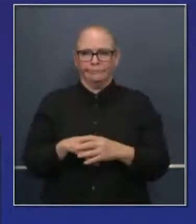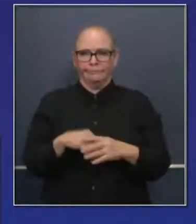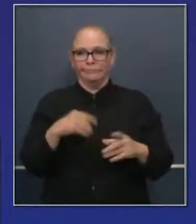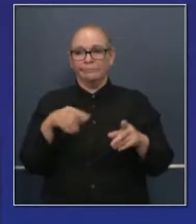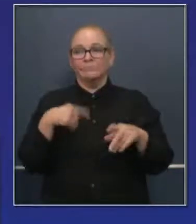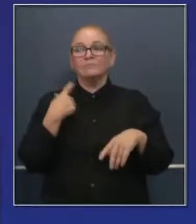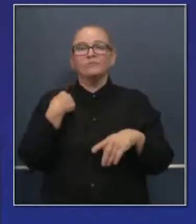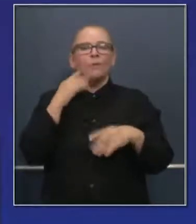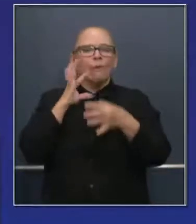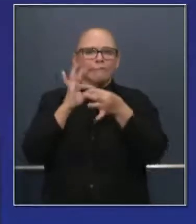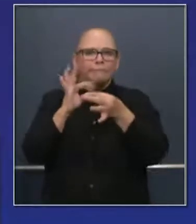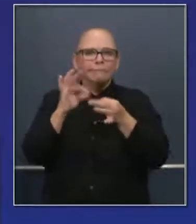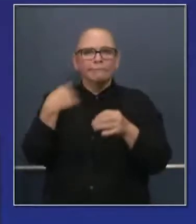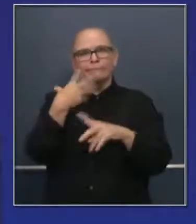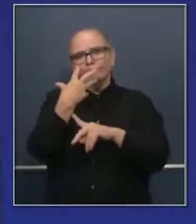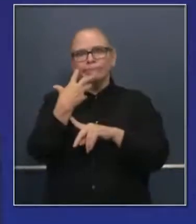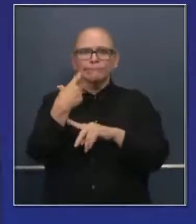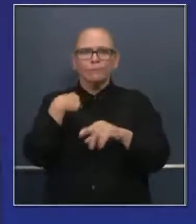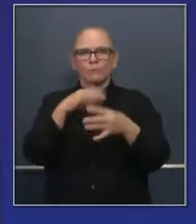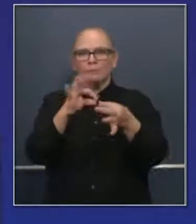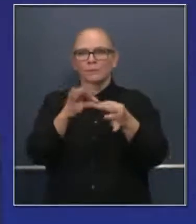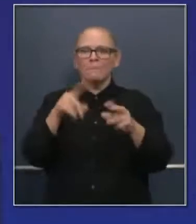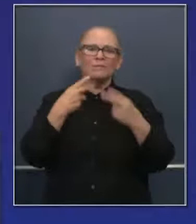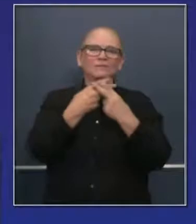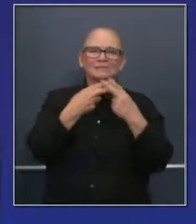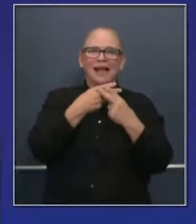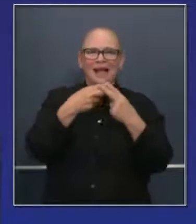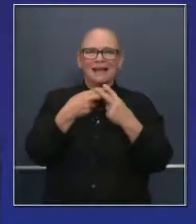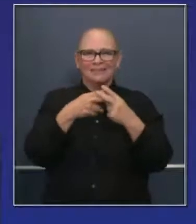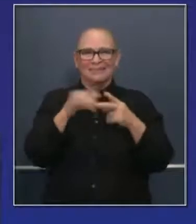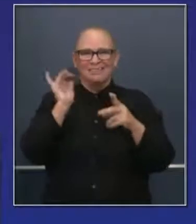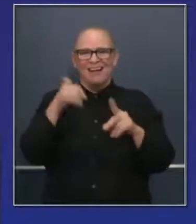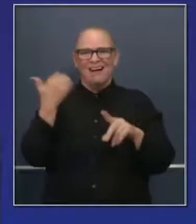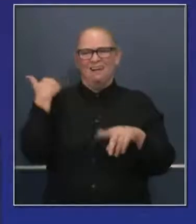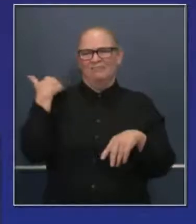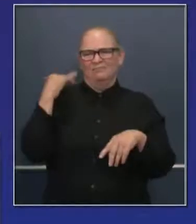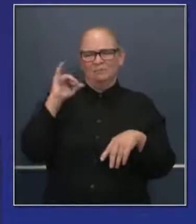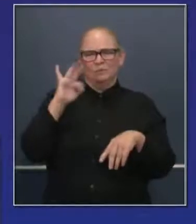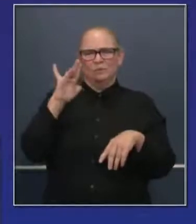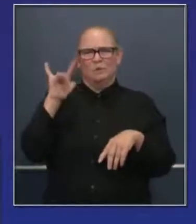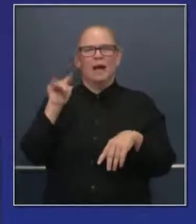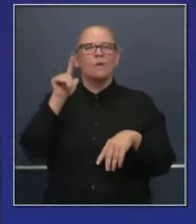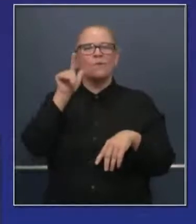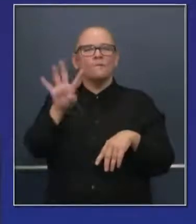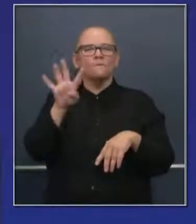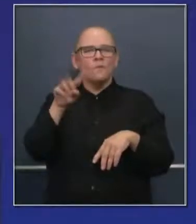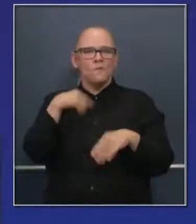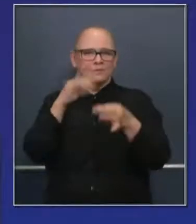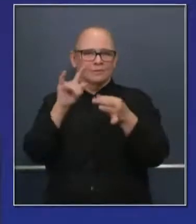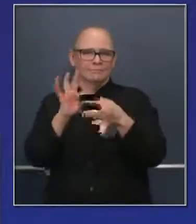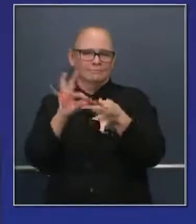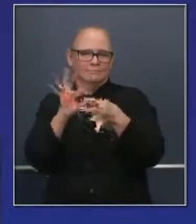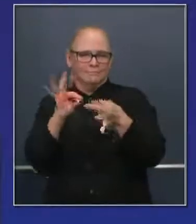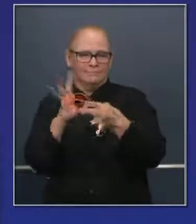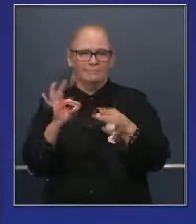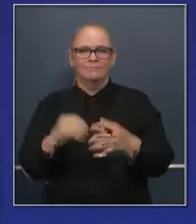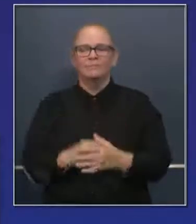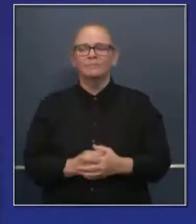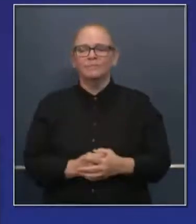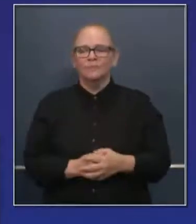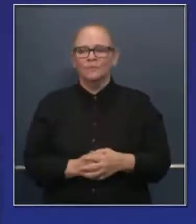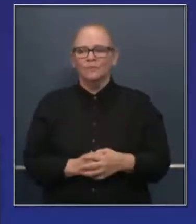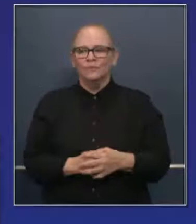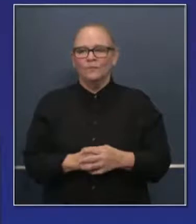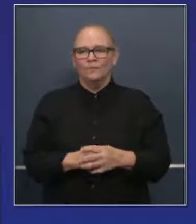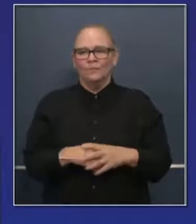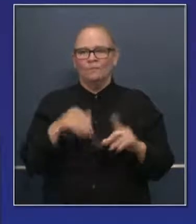you where I shared slides, which was on the 24th of July, not the presentation in Stockton